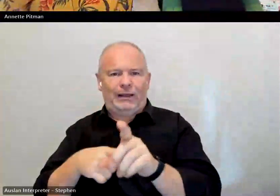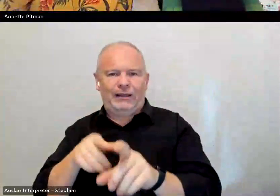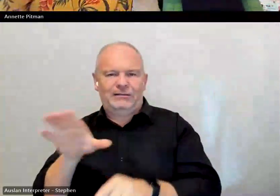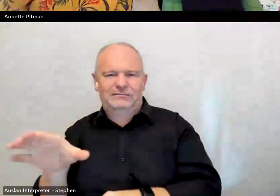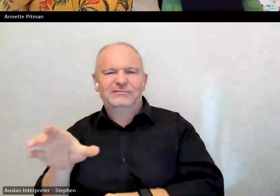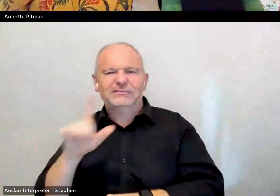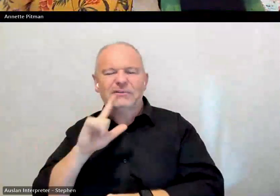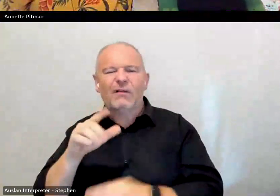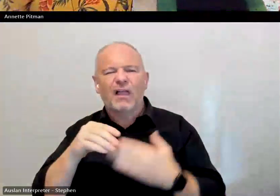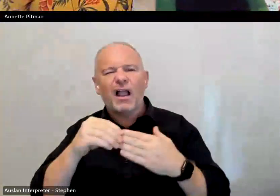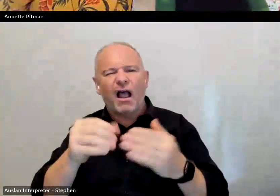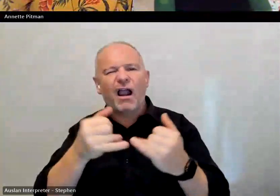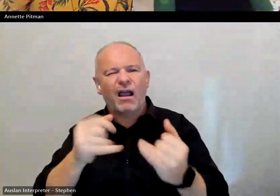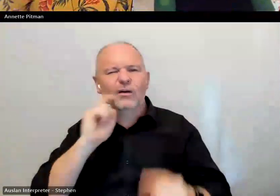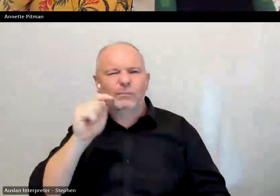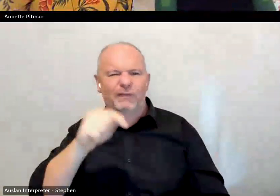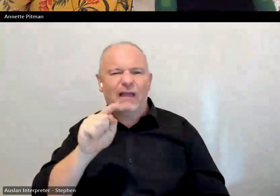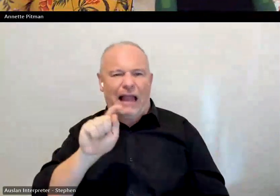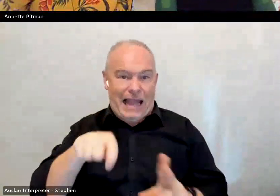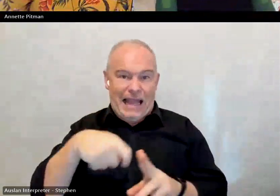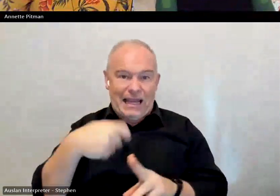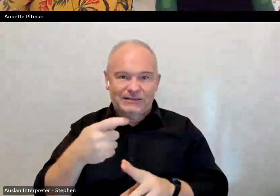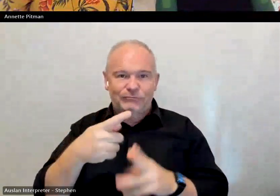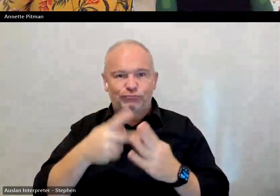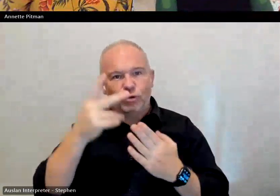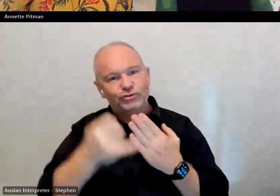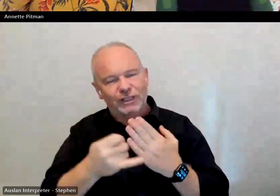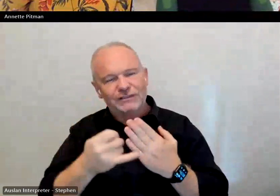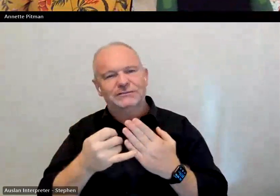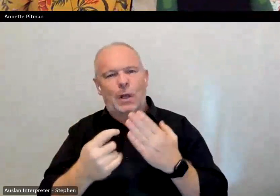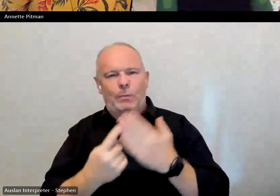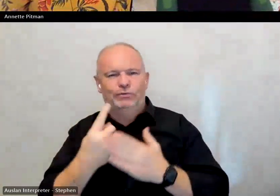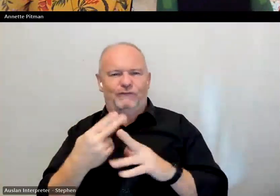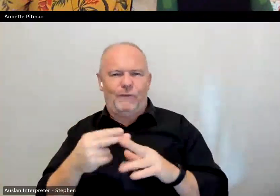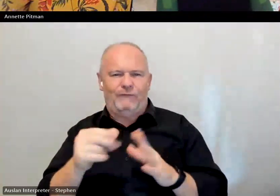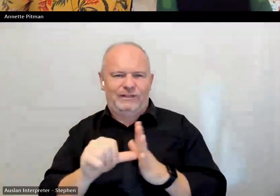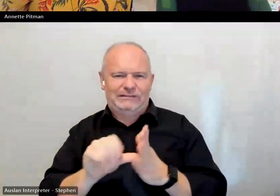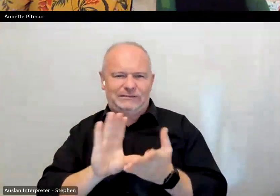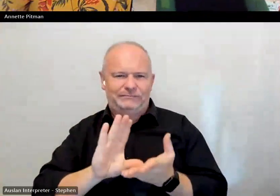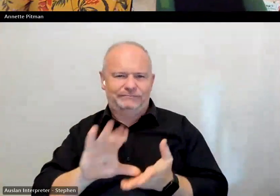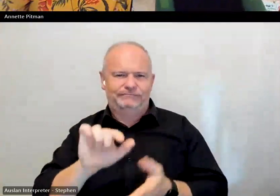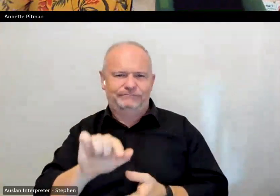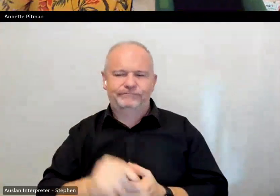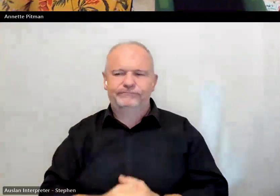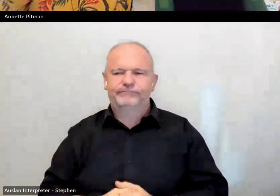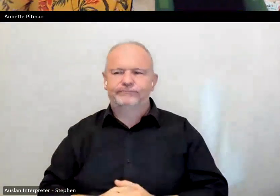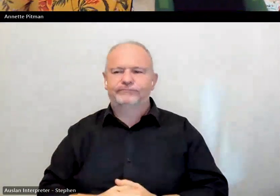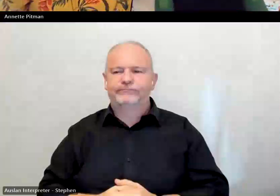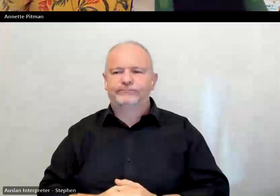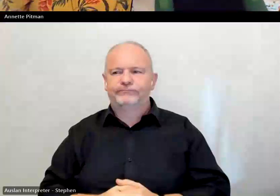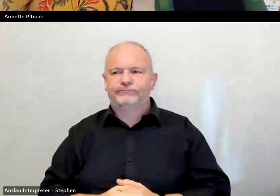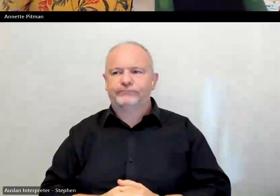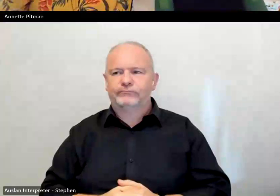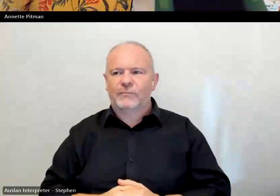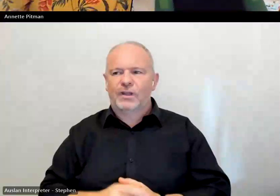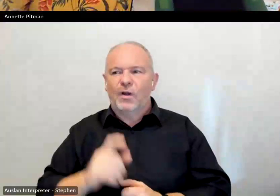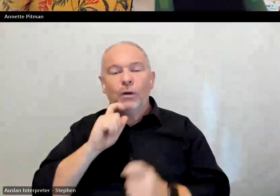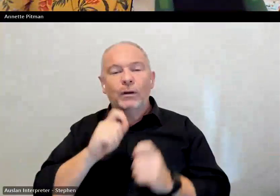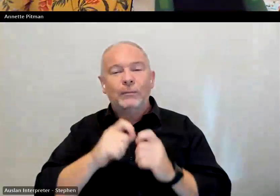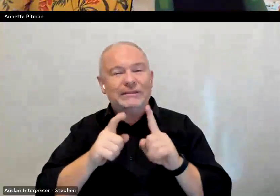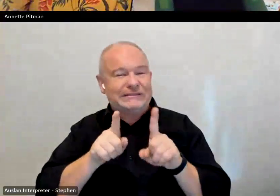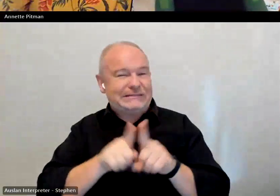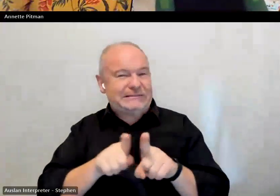in the guidelines. So that's the next project opportunity for funding. Will there be the same number